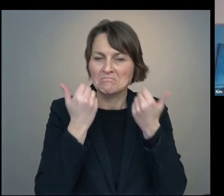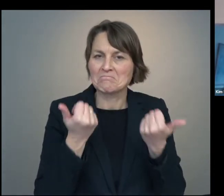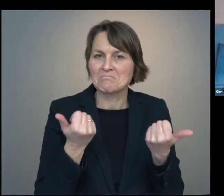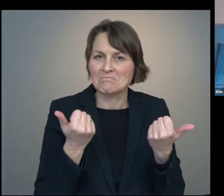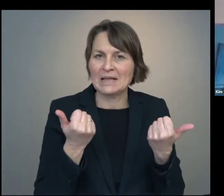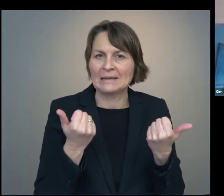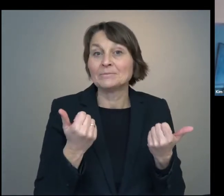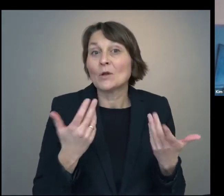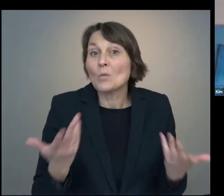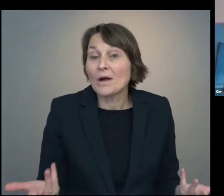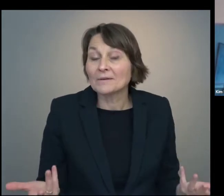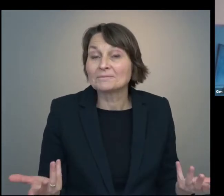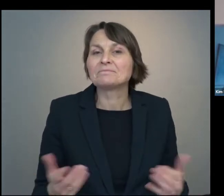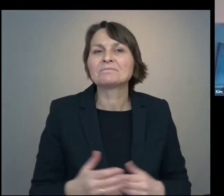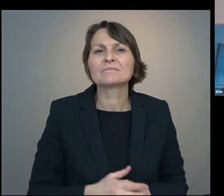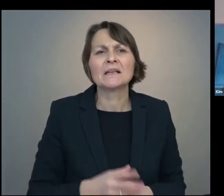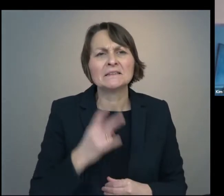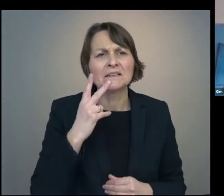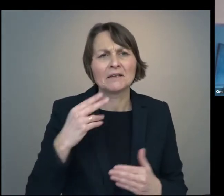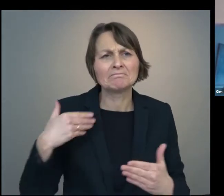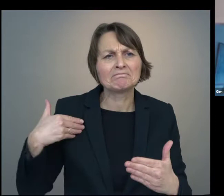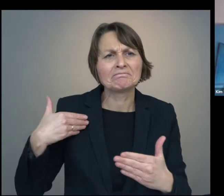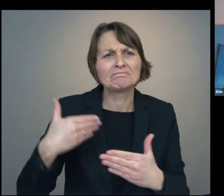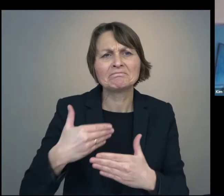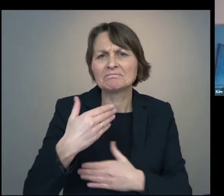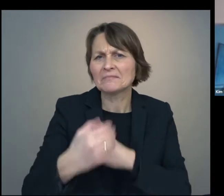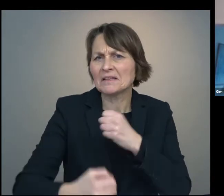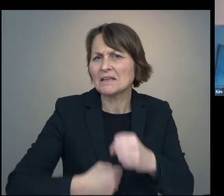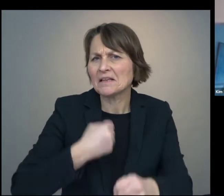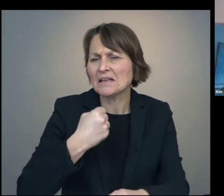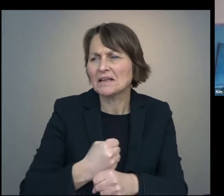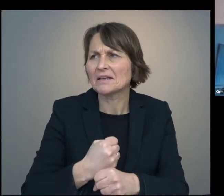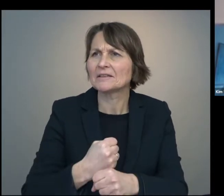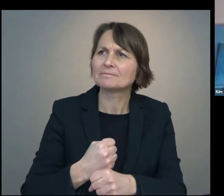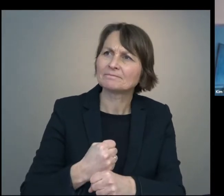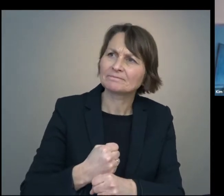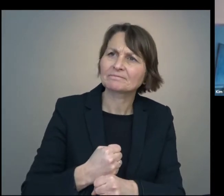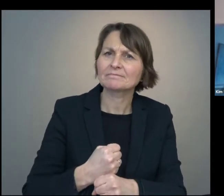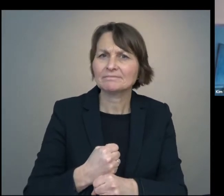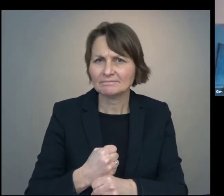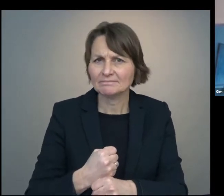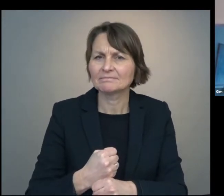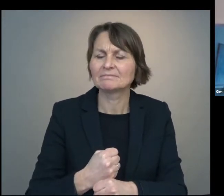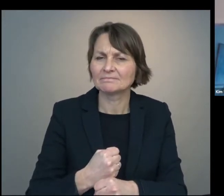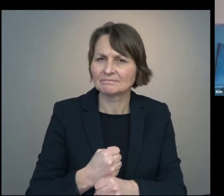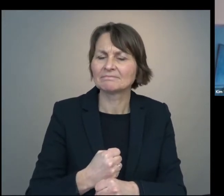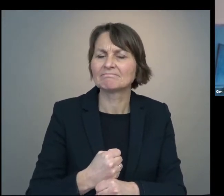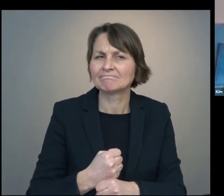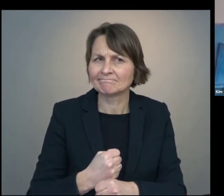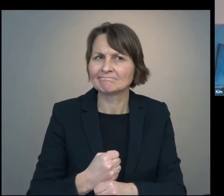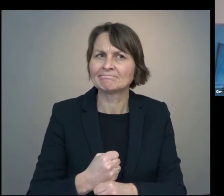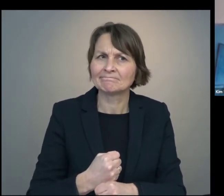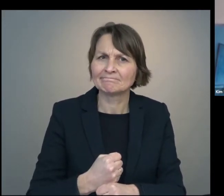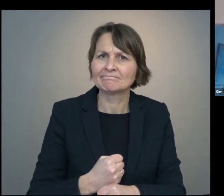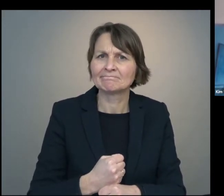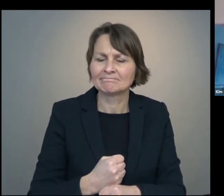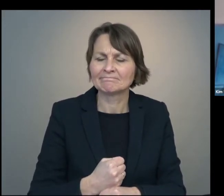seen over the last year, that the resilience